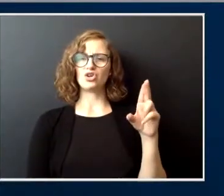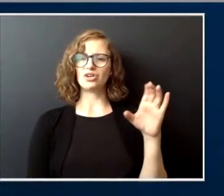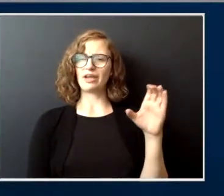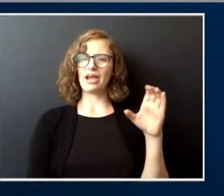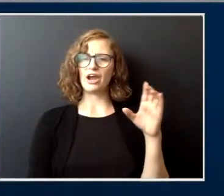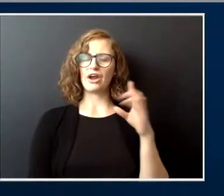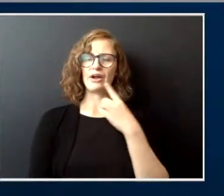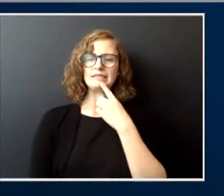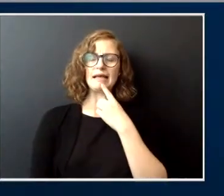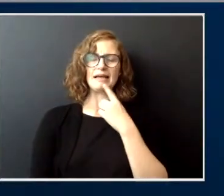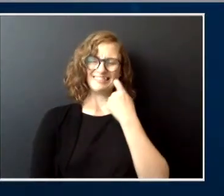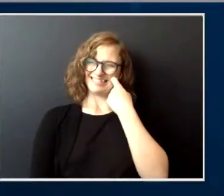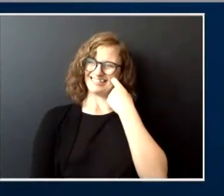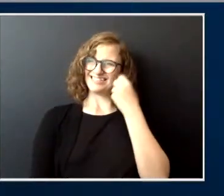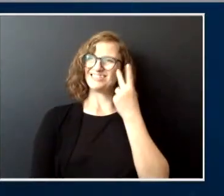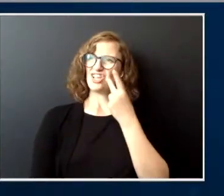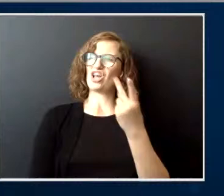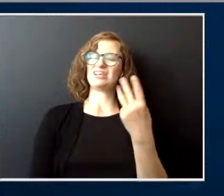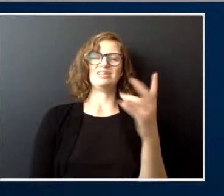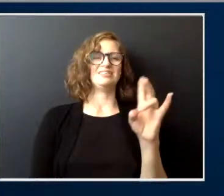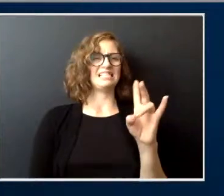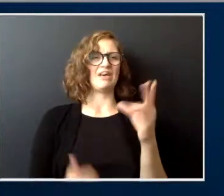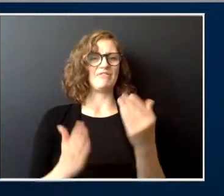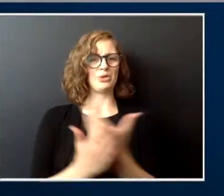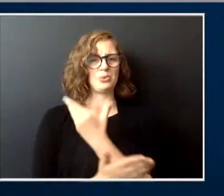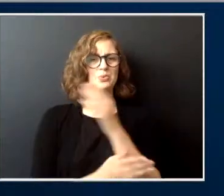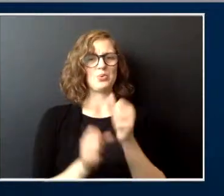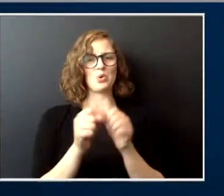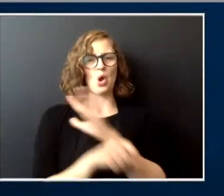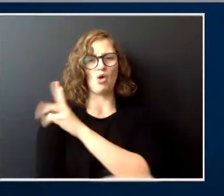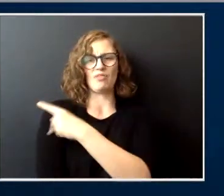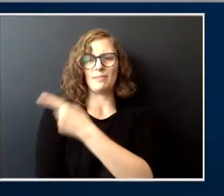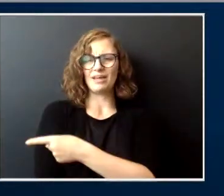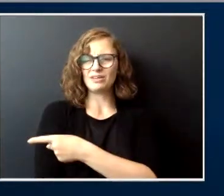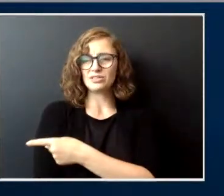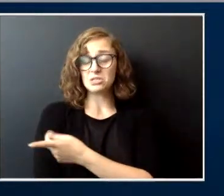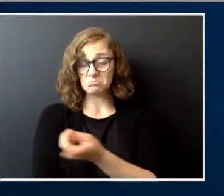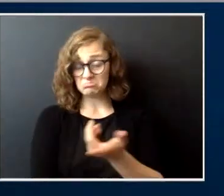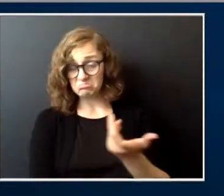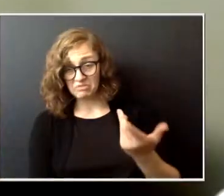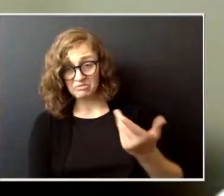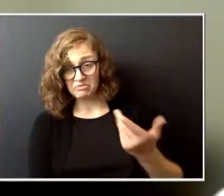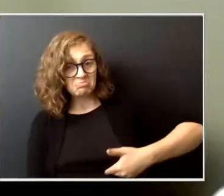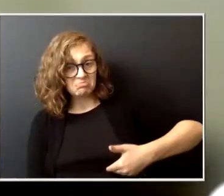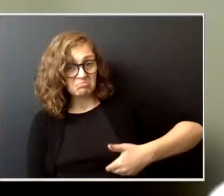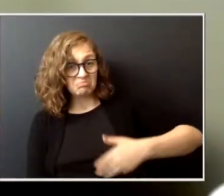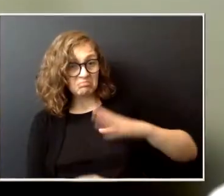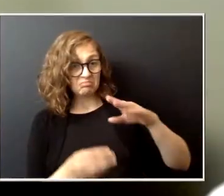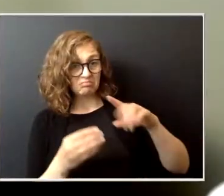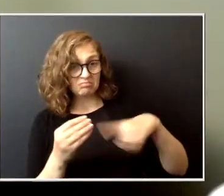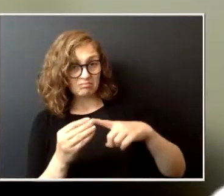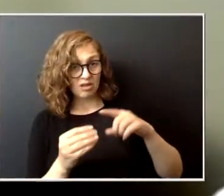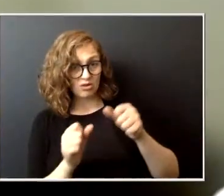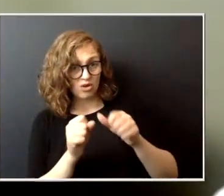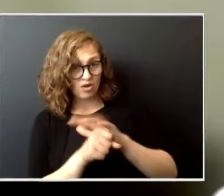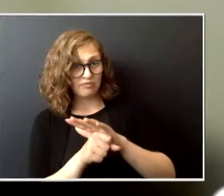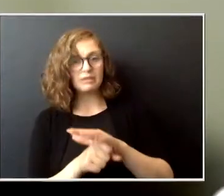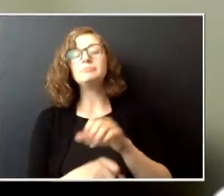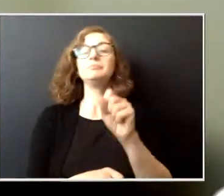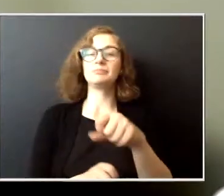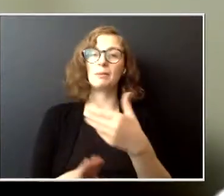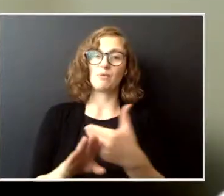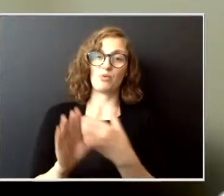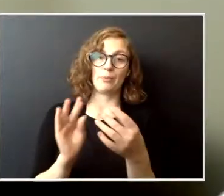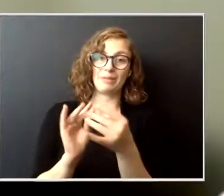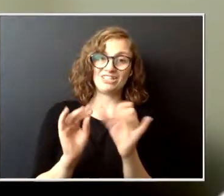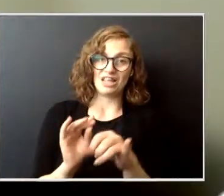Any sense of the community where what's COVID is doing out there? Yeah, well, and I would certainly say before we get to that, we know it's going to be